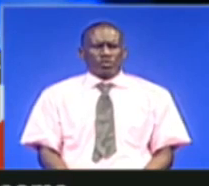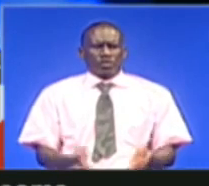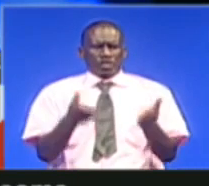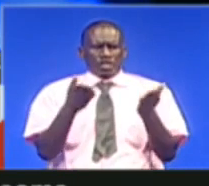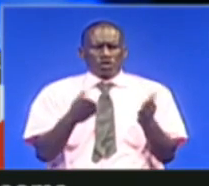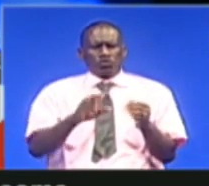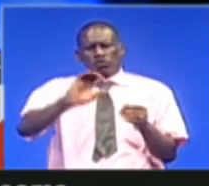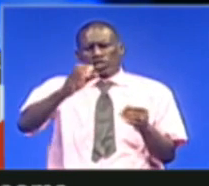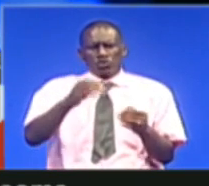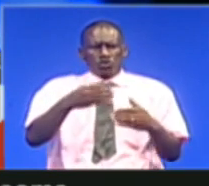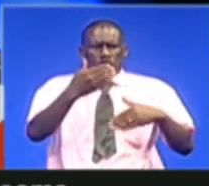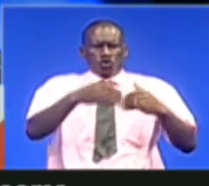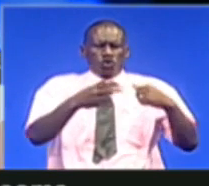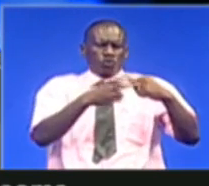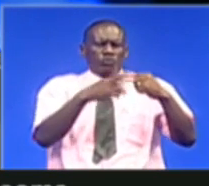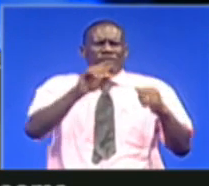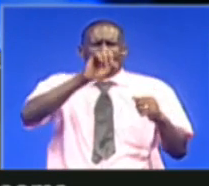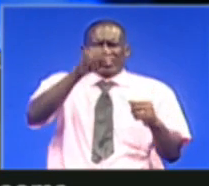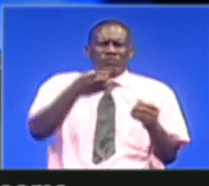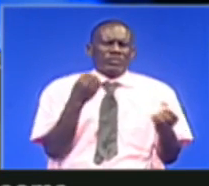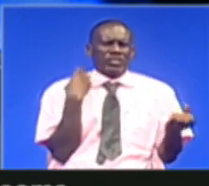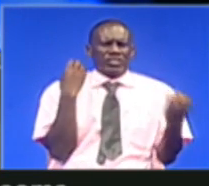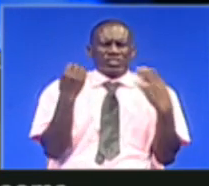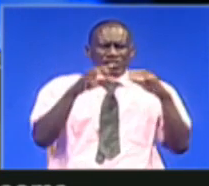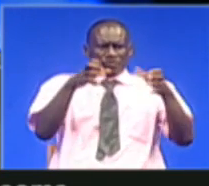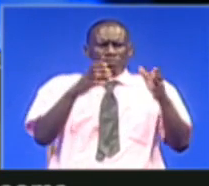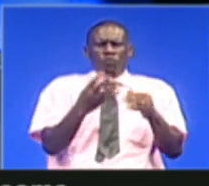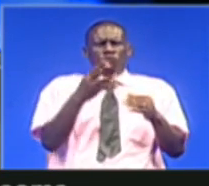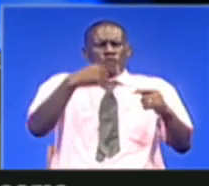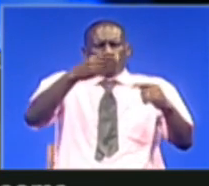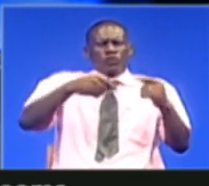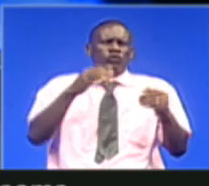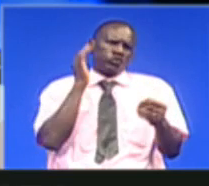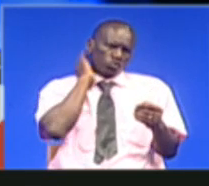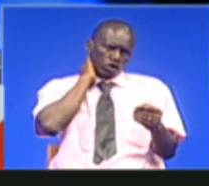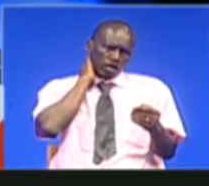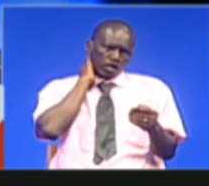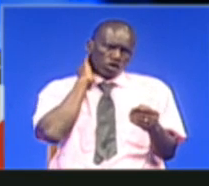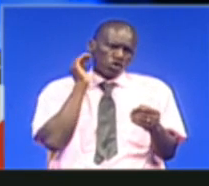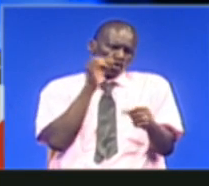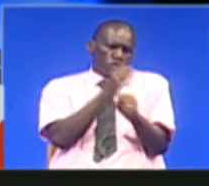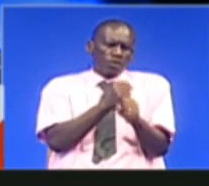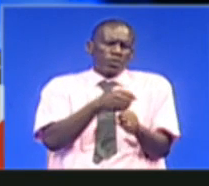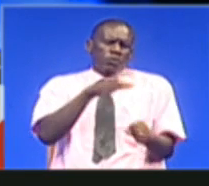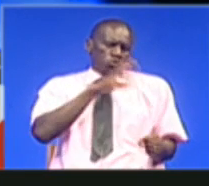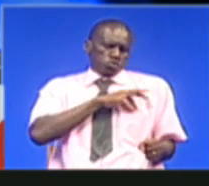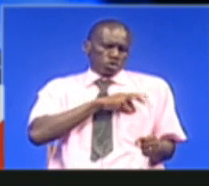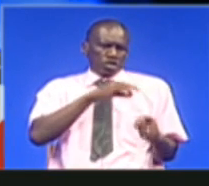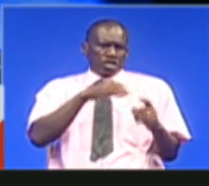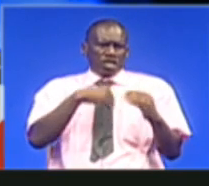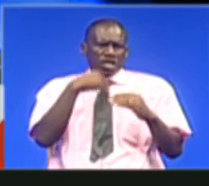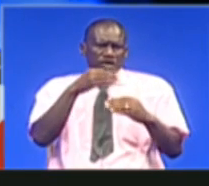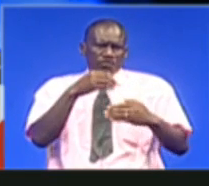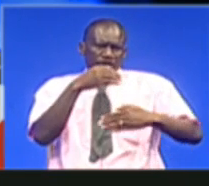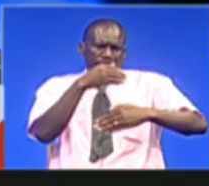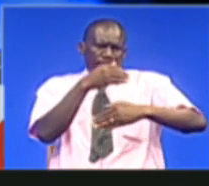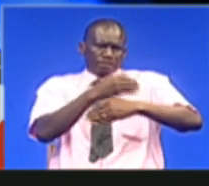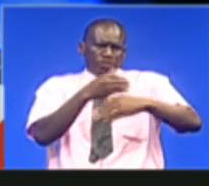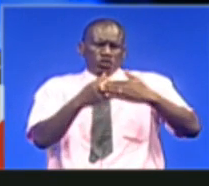Now, to the county's almost 70,000 tea farmers from four factories in Murang'a are set to make more money off their produce following the construction of a